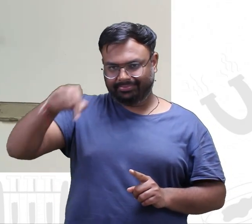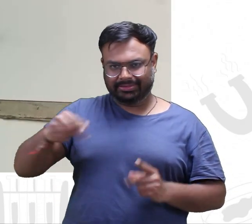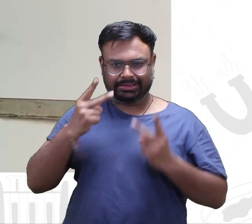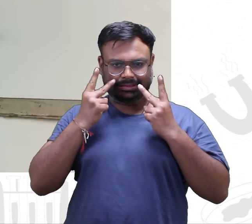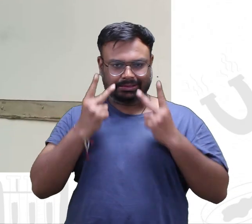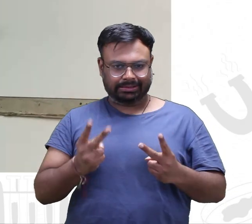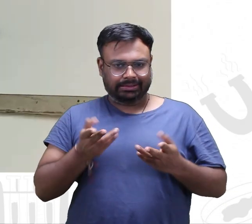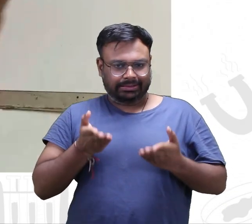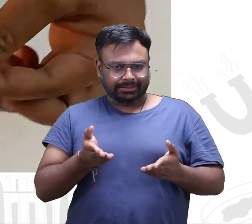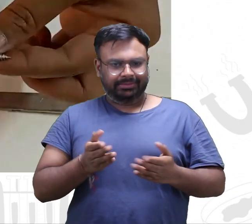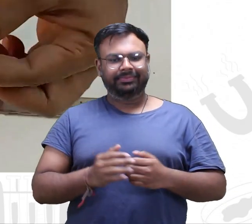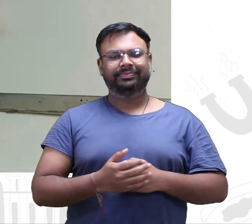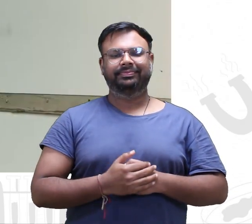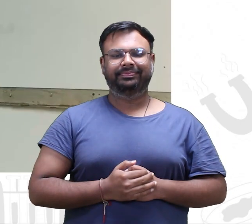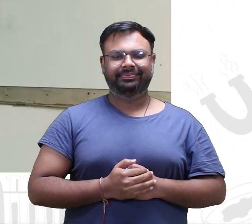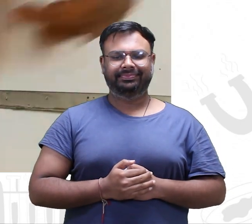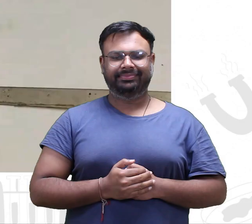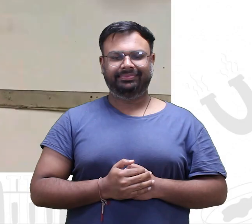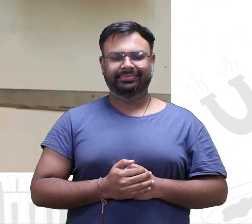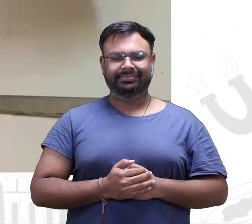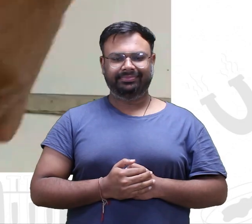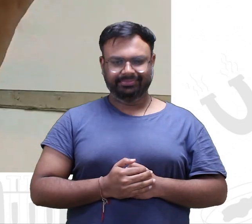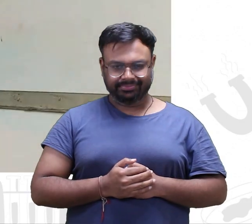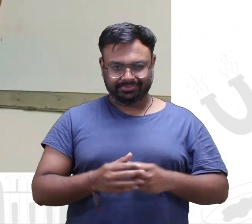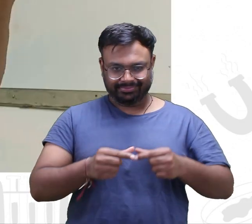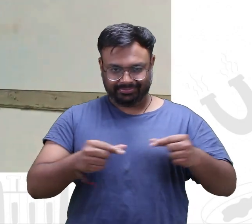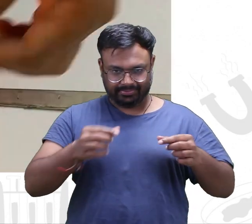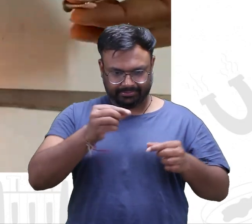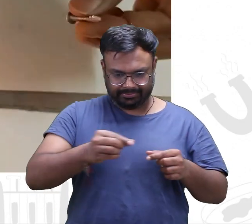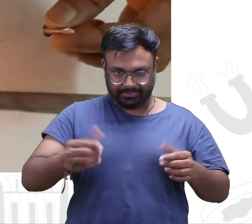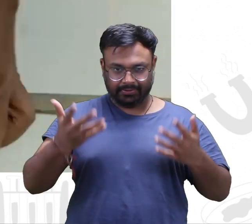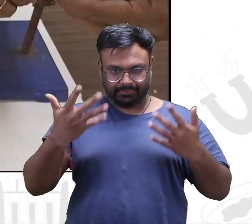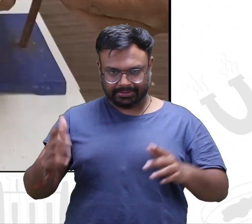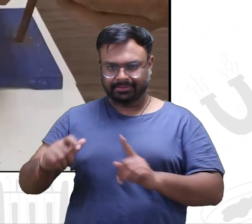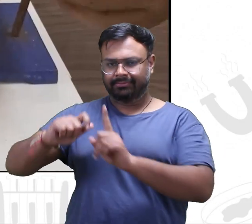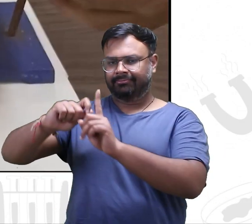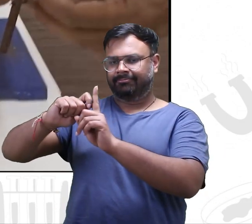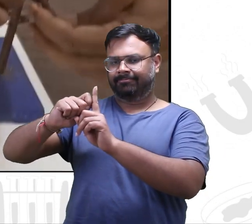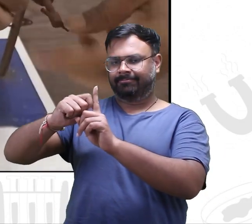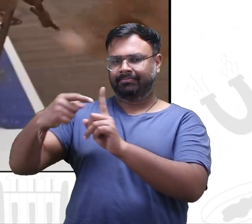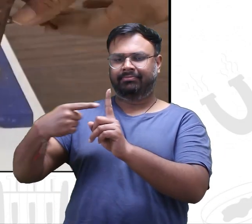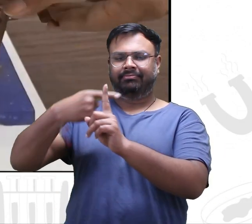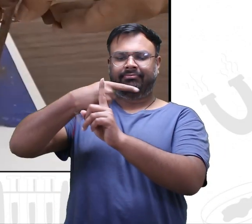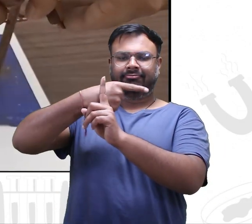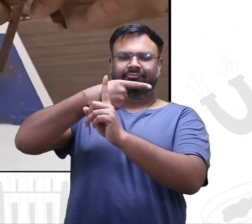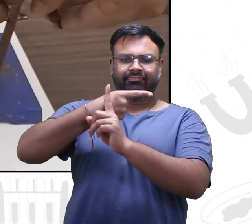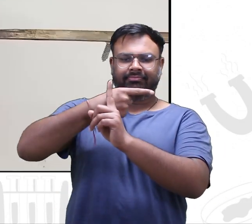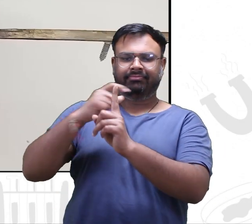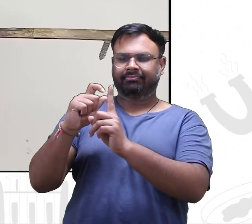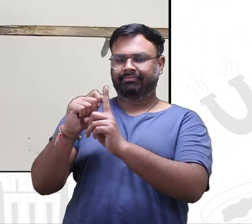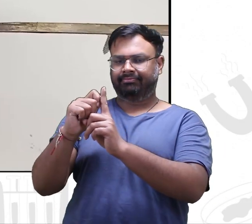steel sheet by putting hot wax on it. Once they are fixed, the rod is clamped with the